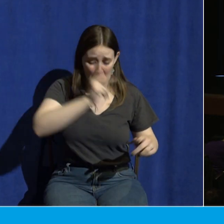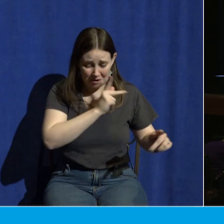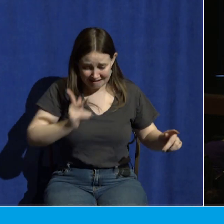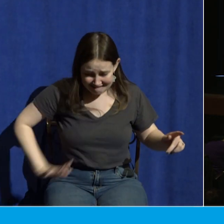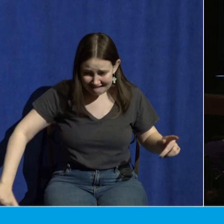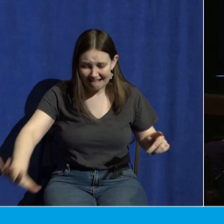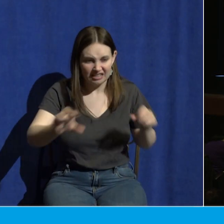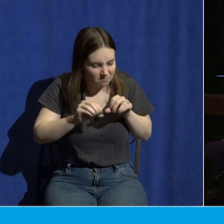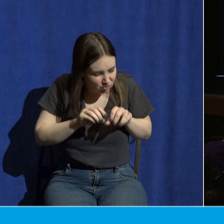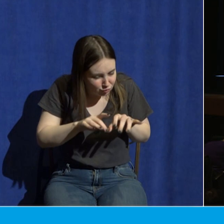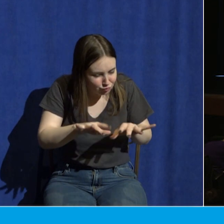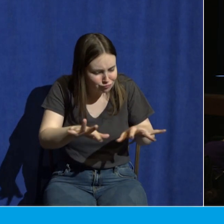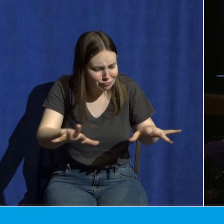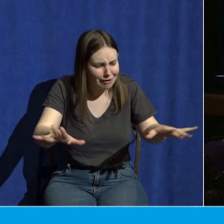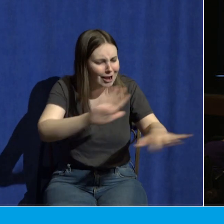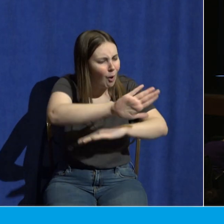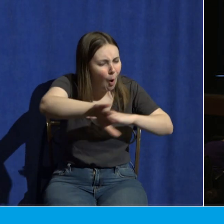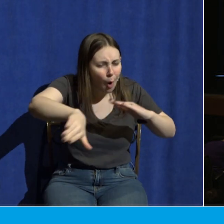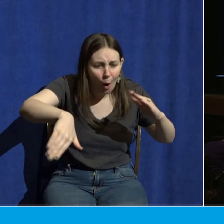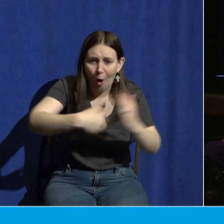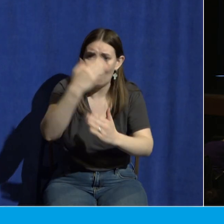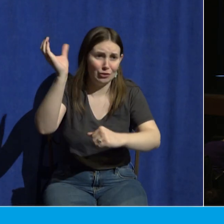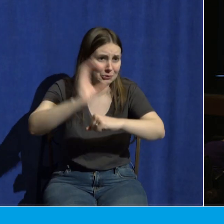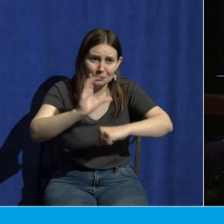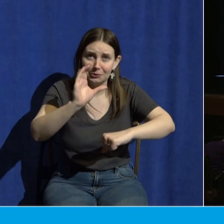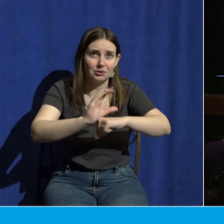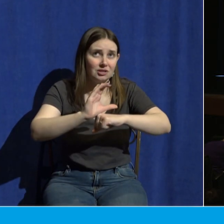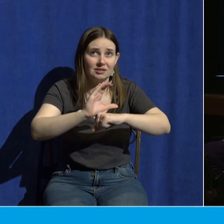pray. And in our churches together,